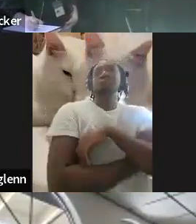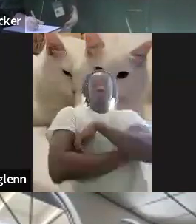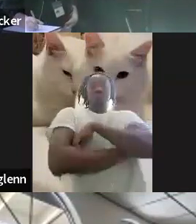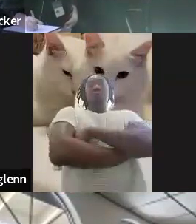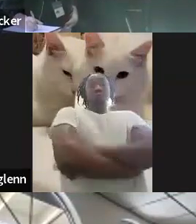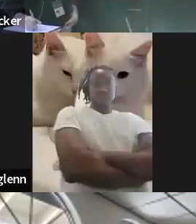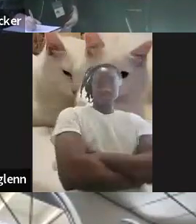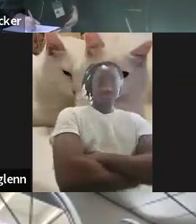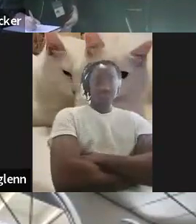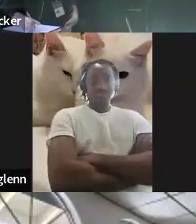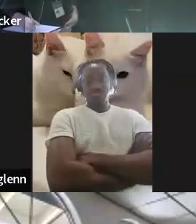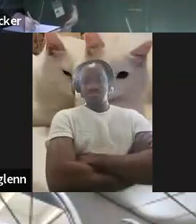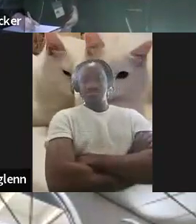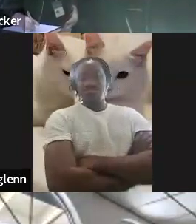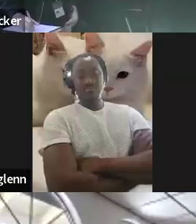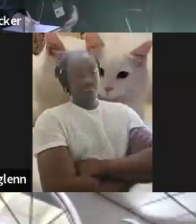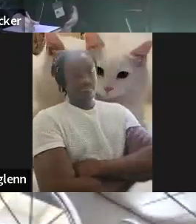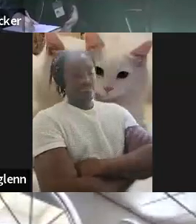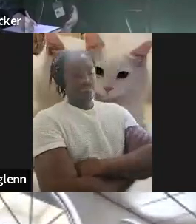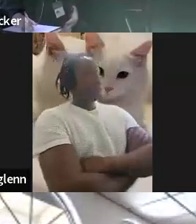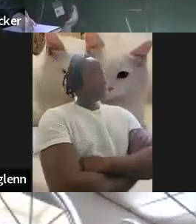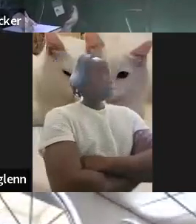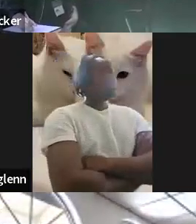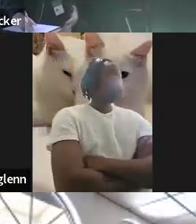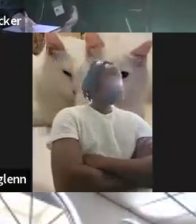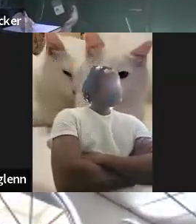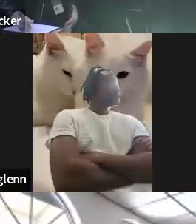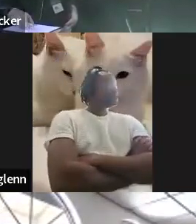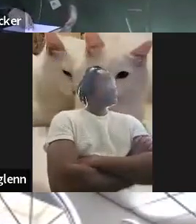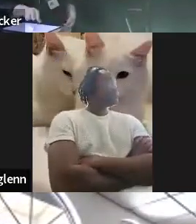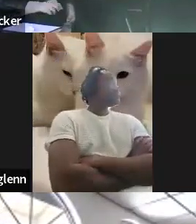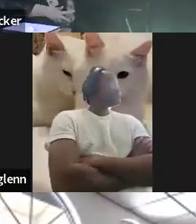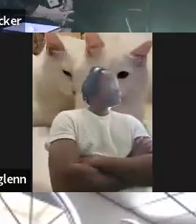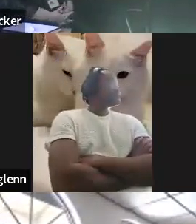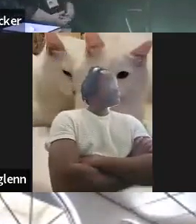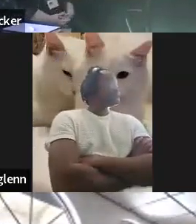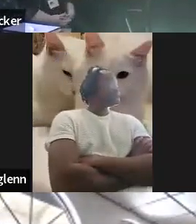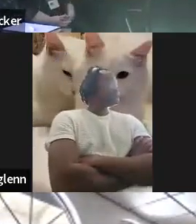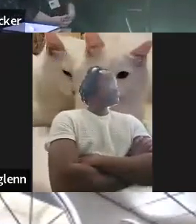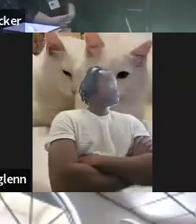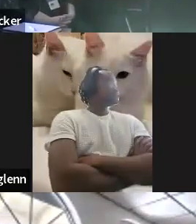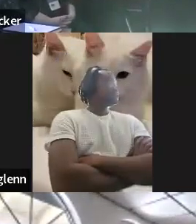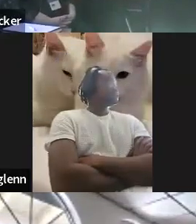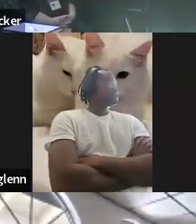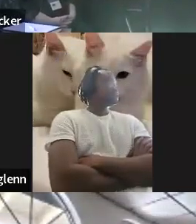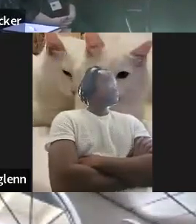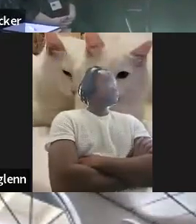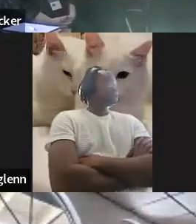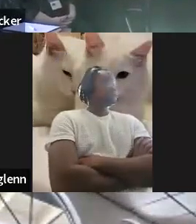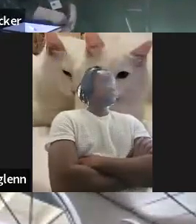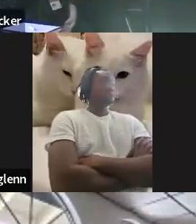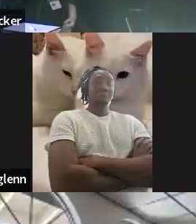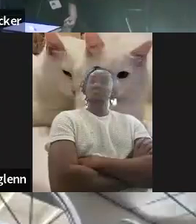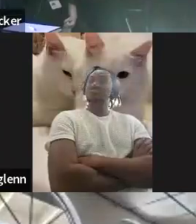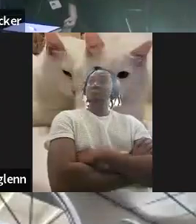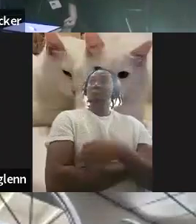number of, and I'm going to drop it in the chat. I sent it over to get sent out via MailChimp to this